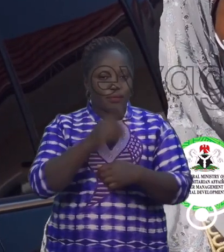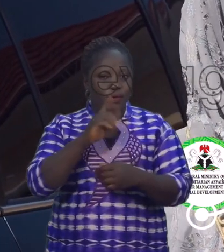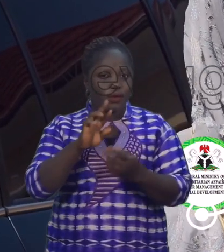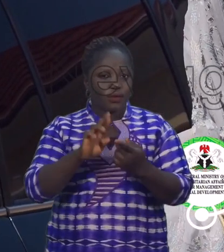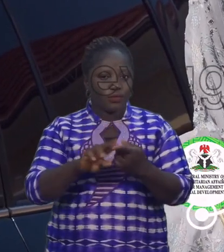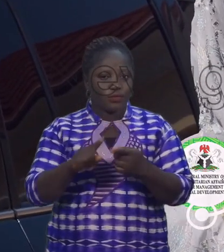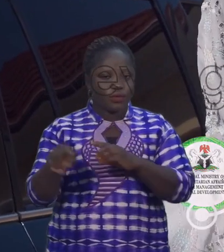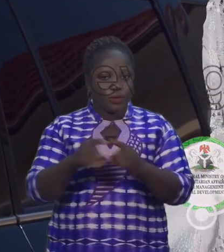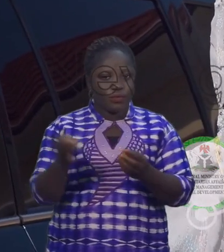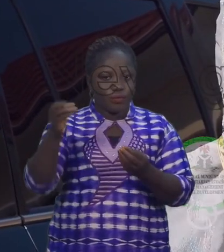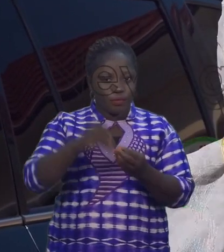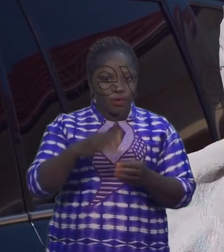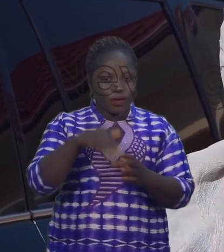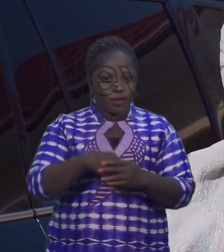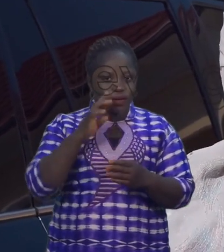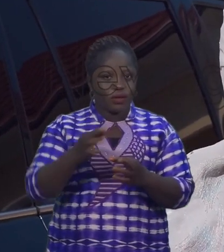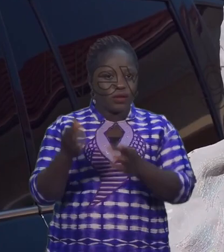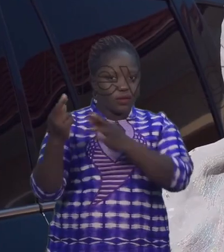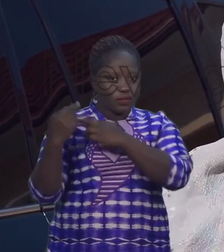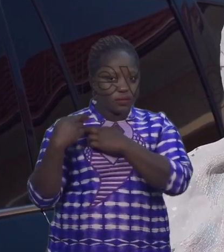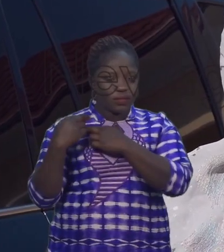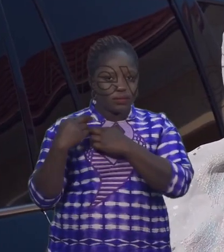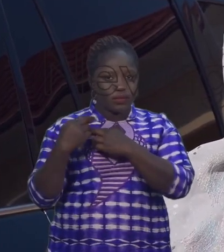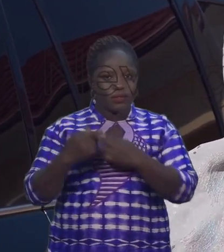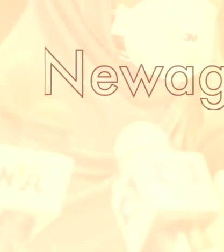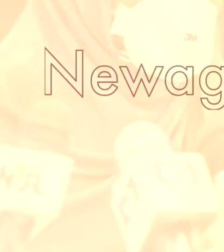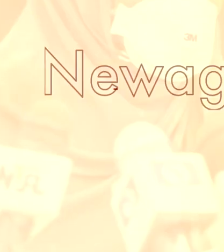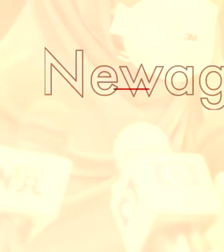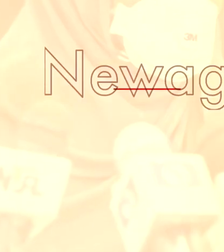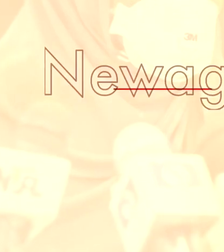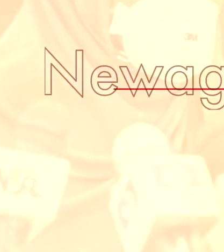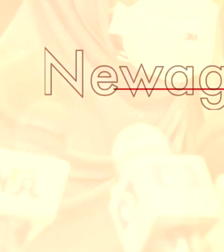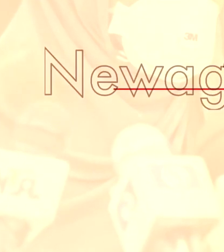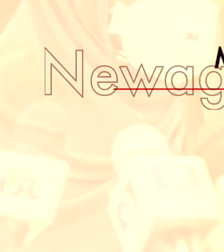do more in the discharge of our responsibilities.